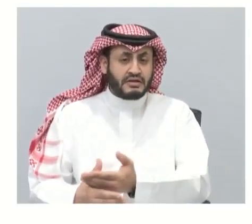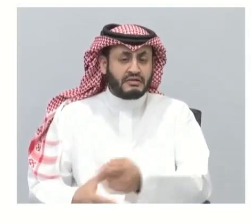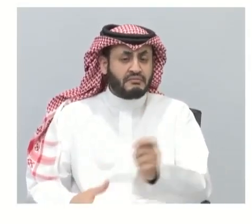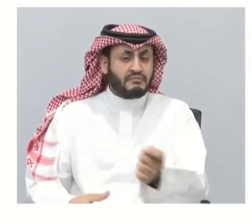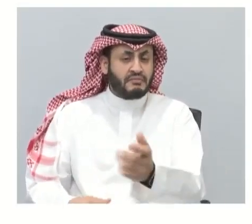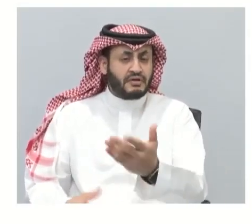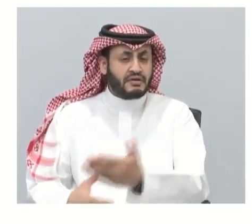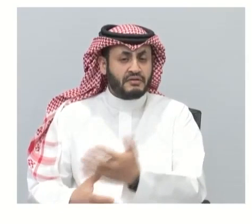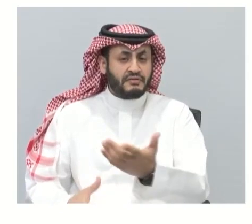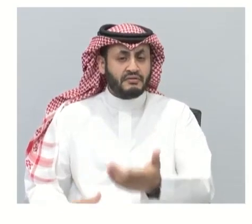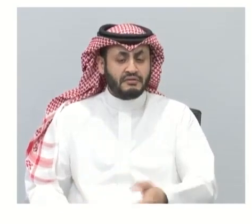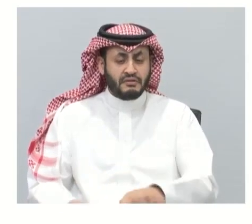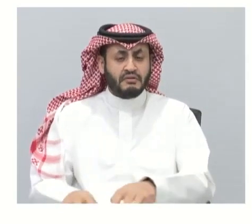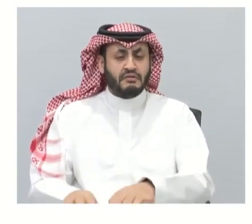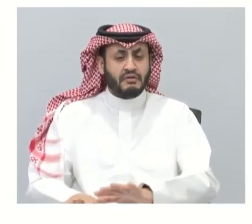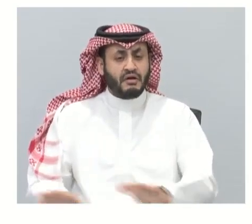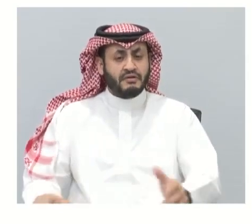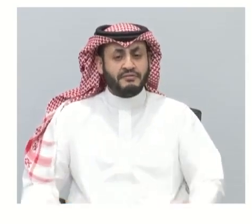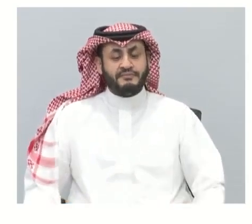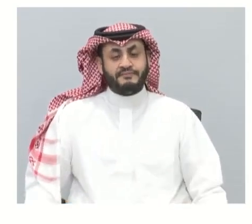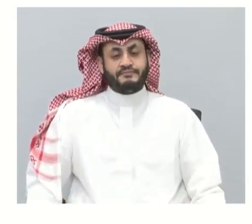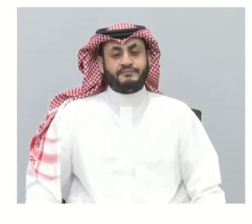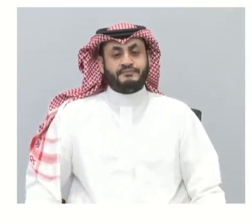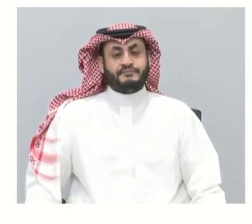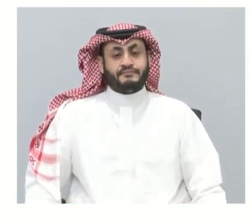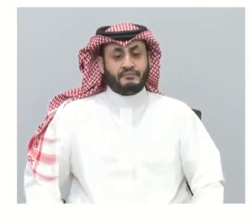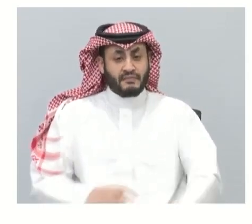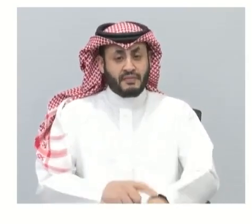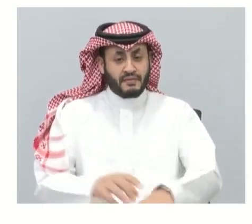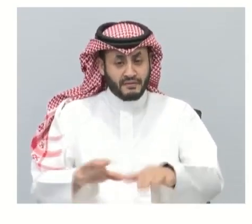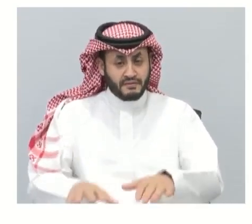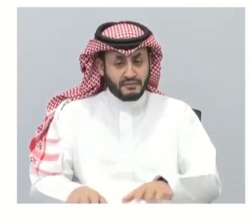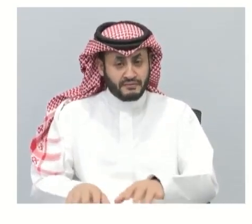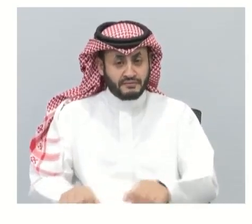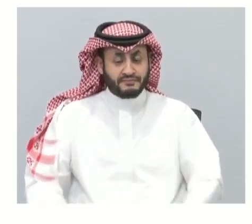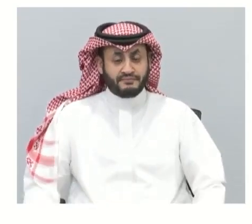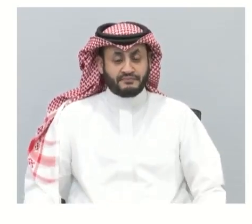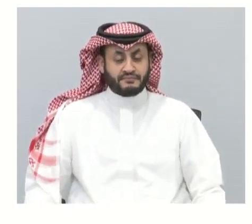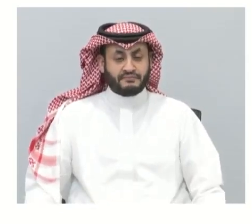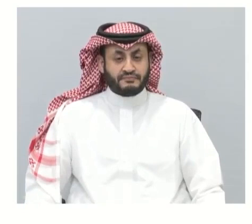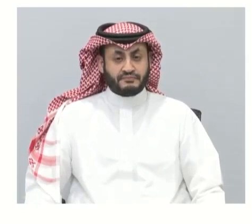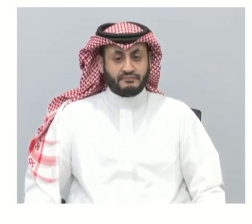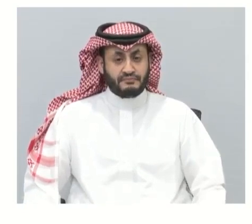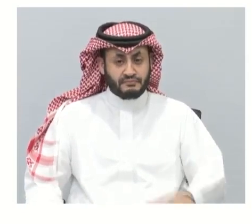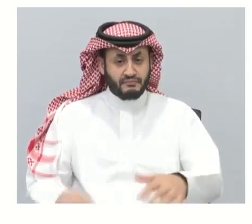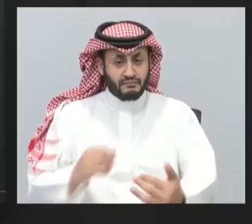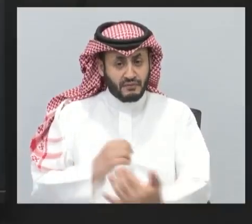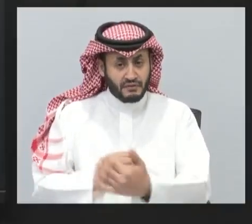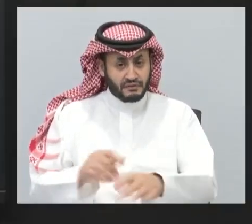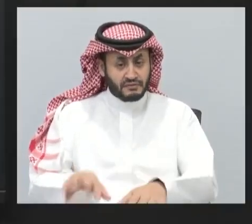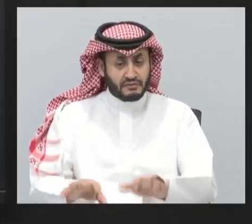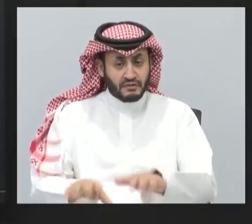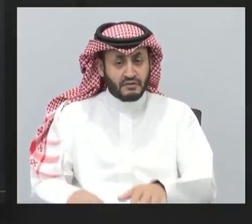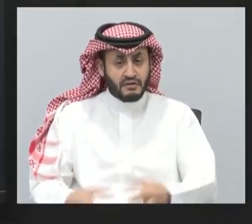hand? Isn't it better to invest that time on learning? She's saying the internet and the computer is there to